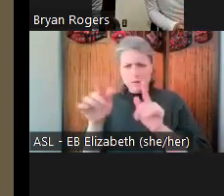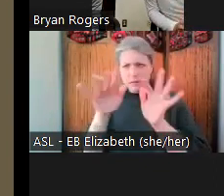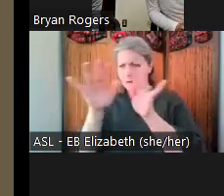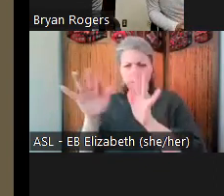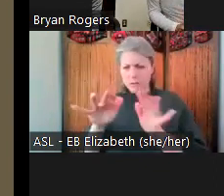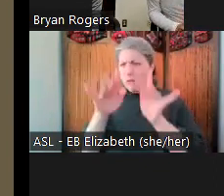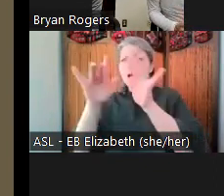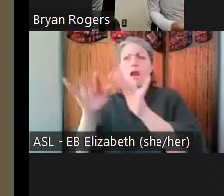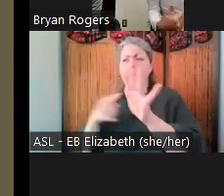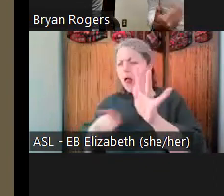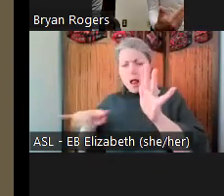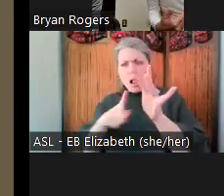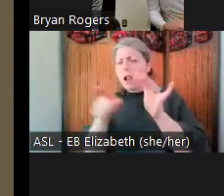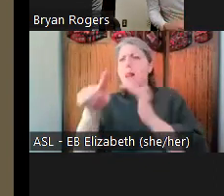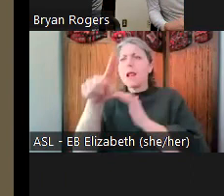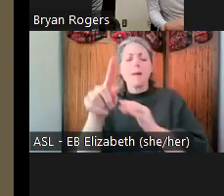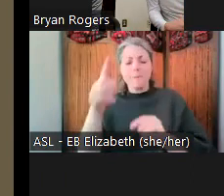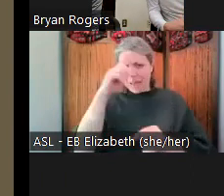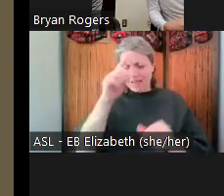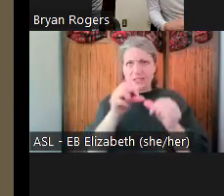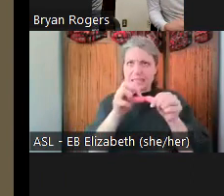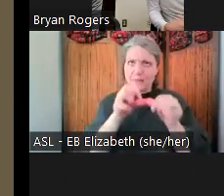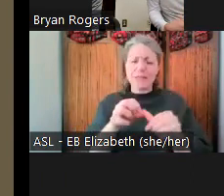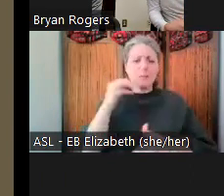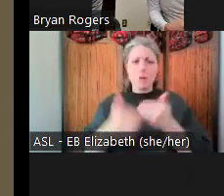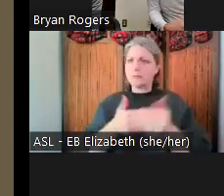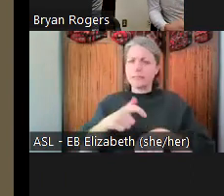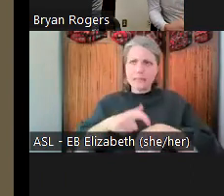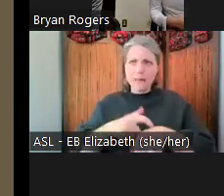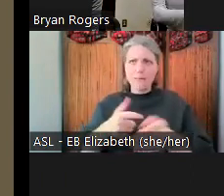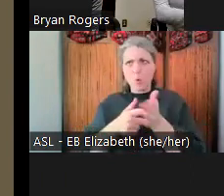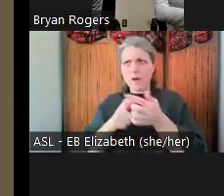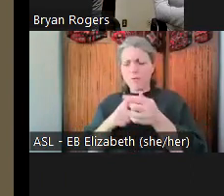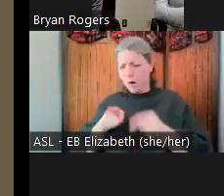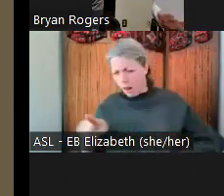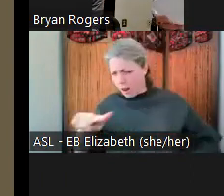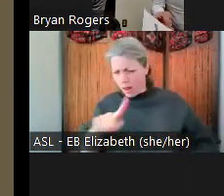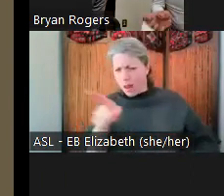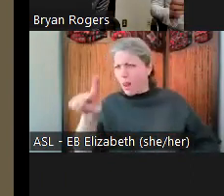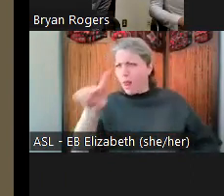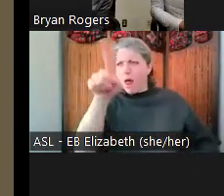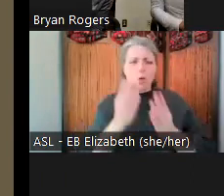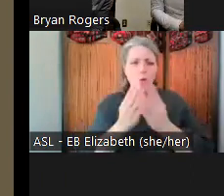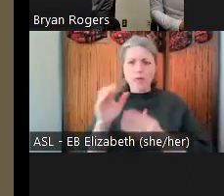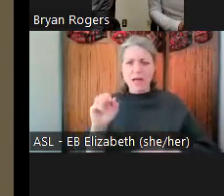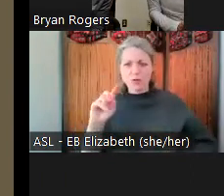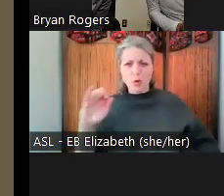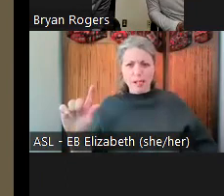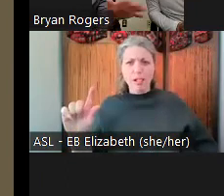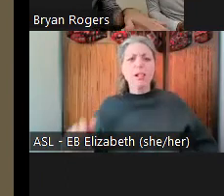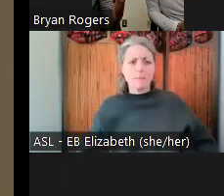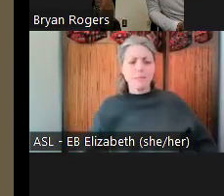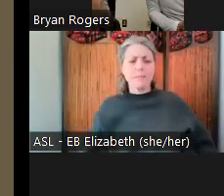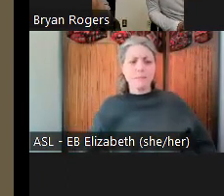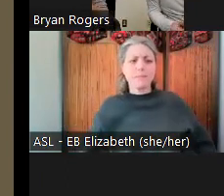mental sustainability, and that processing time that takes to do that. Let's see the next, and if